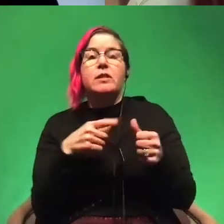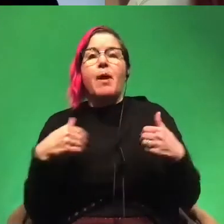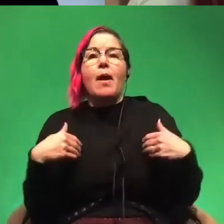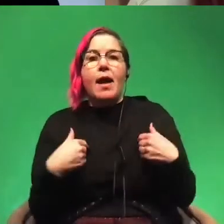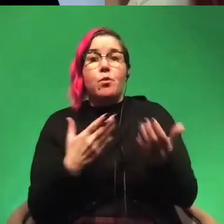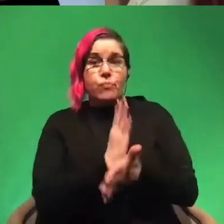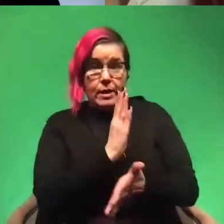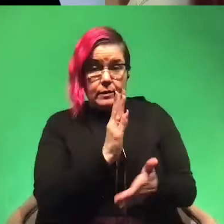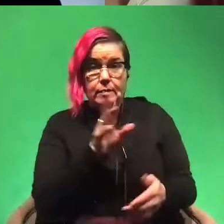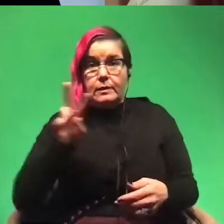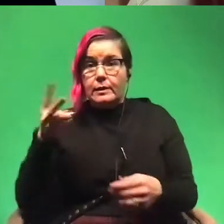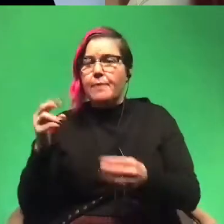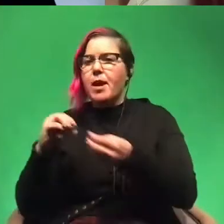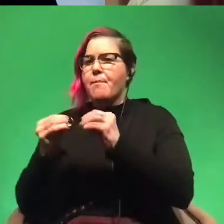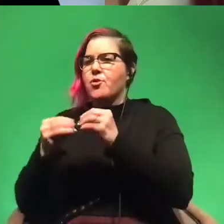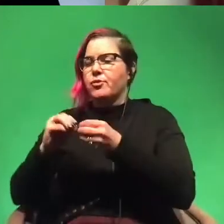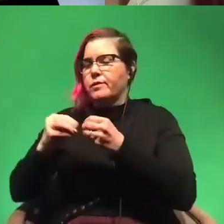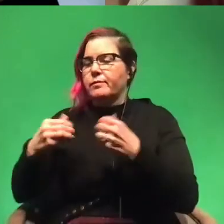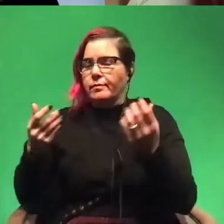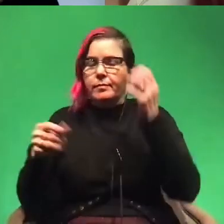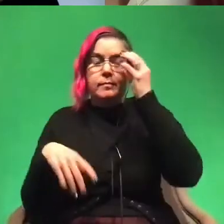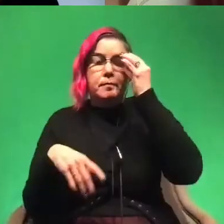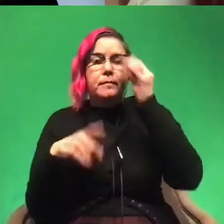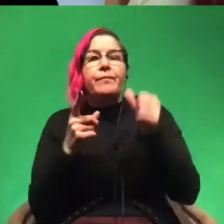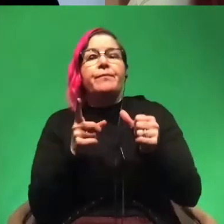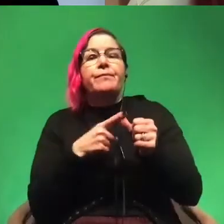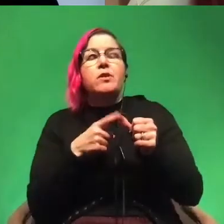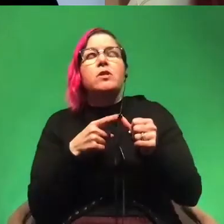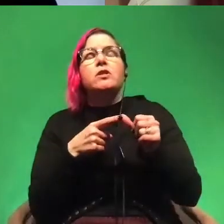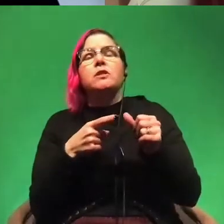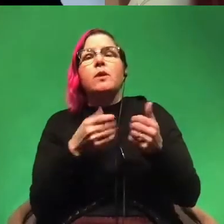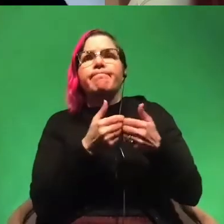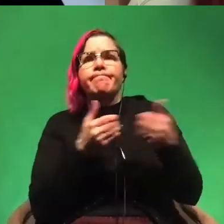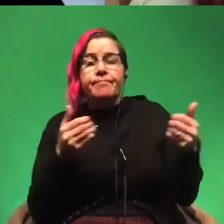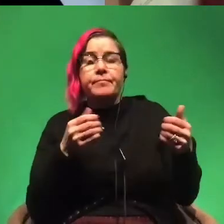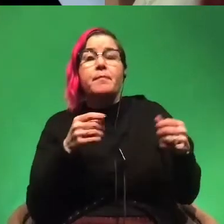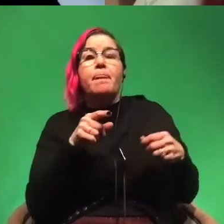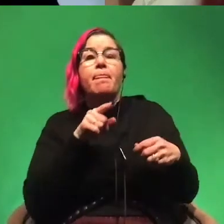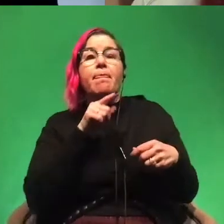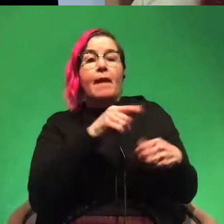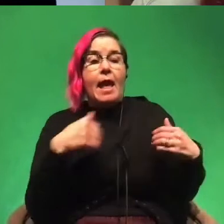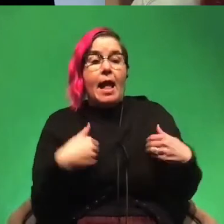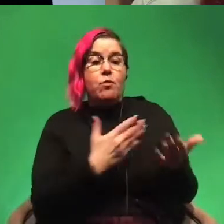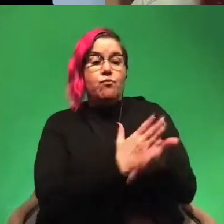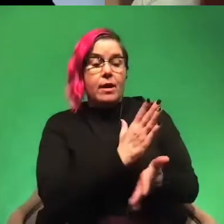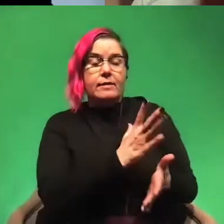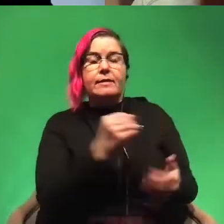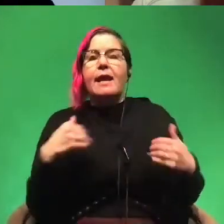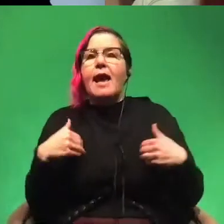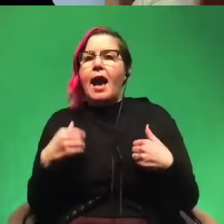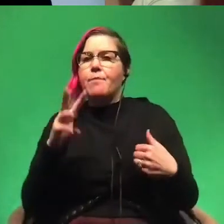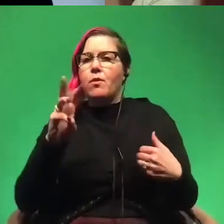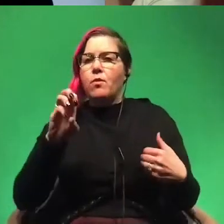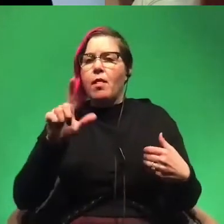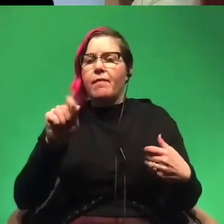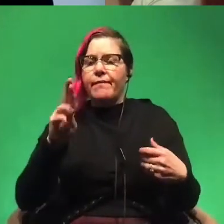second is about the numbers game. So the first thing that I like to talk about a lot is that there's a difference between animal rights and animal welfare. So when we